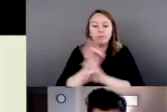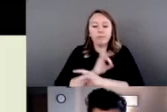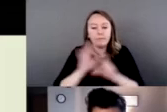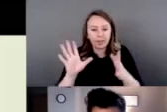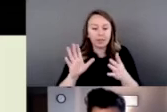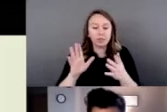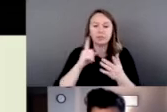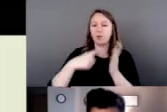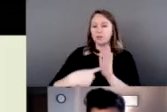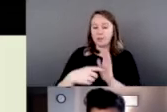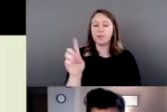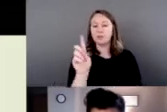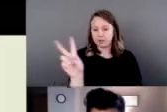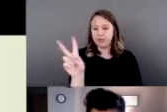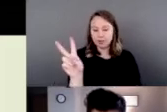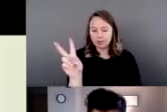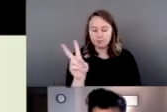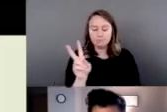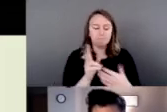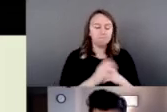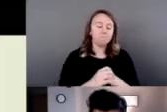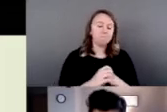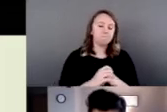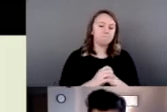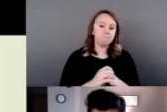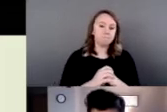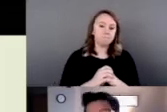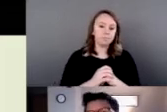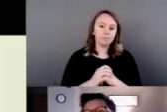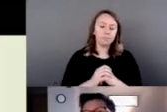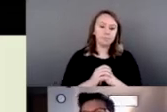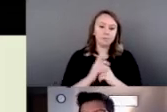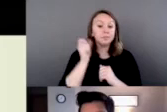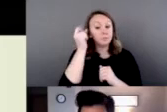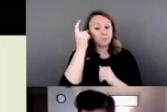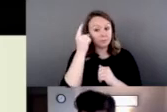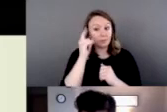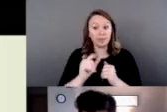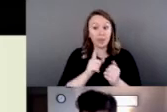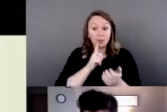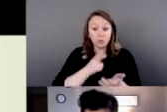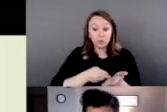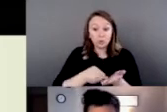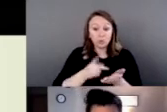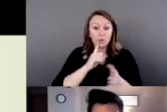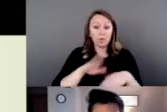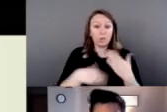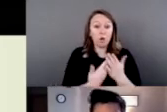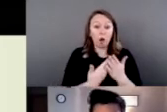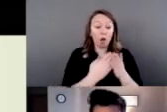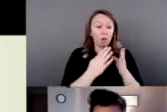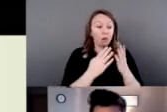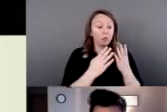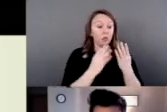When it comes to our, mind you, that this is not true, like for all types of household, you know, that have